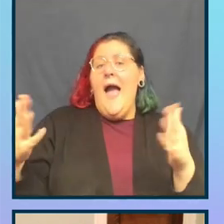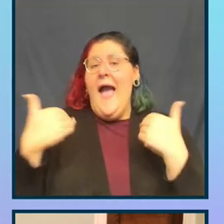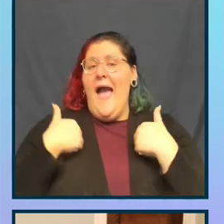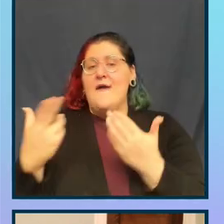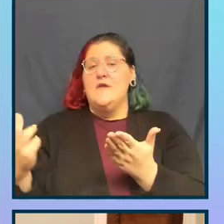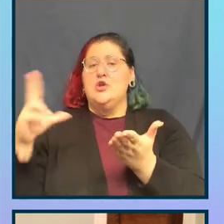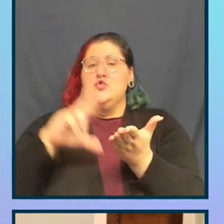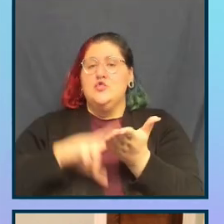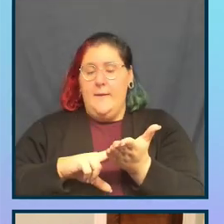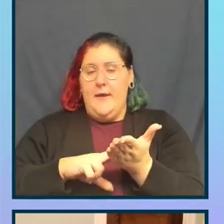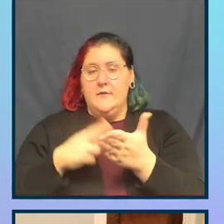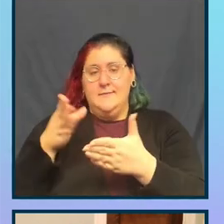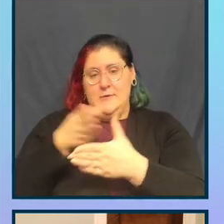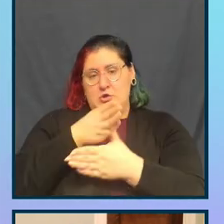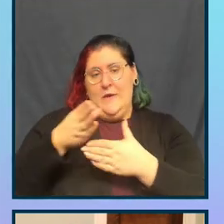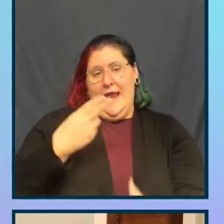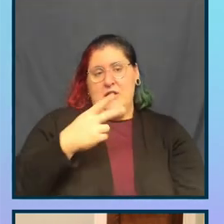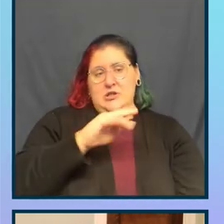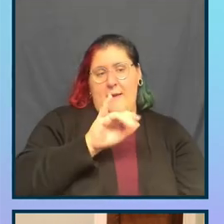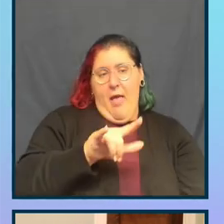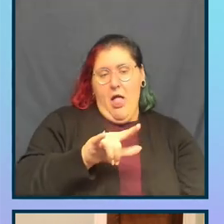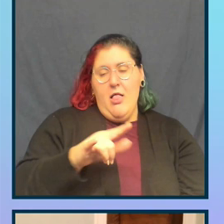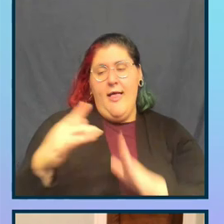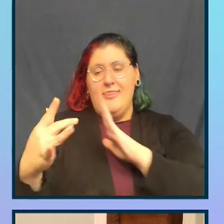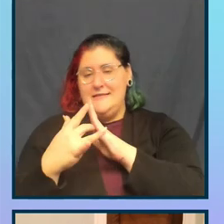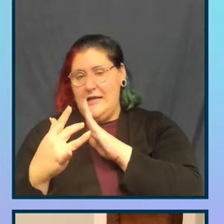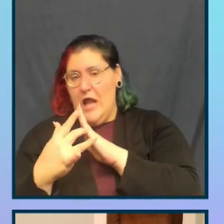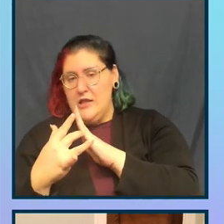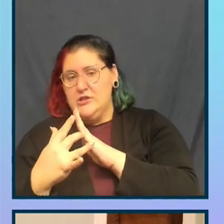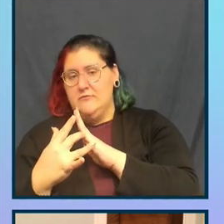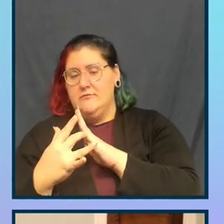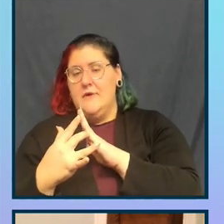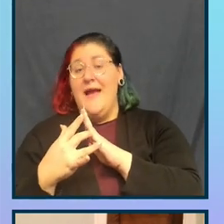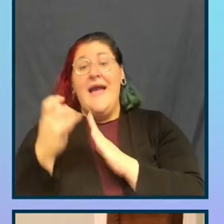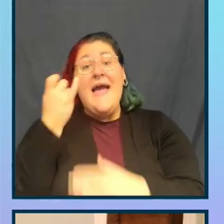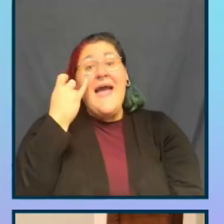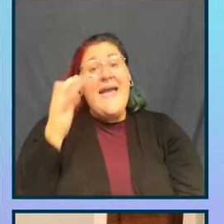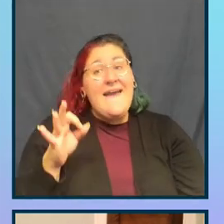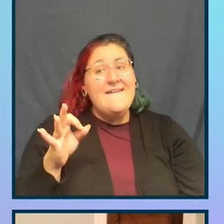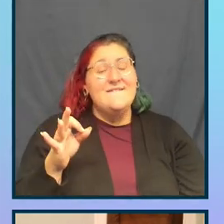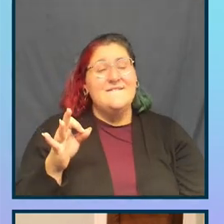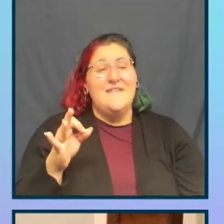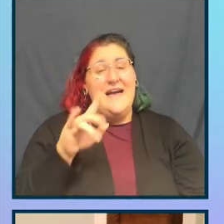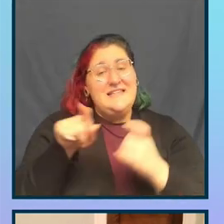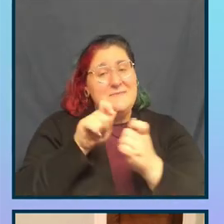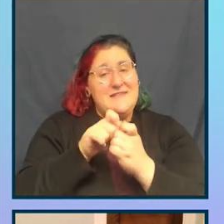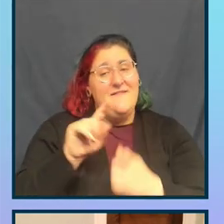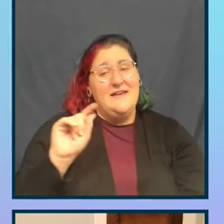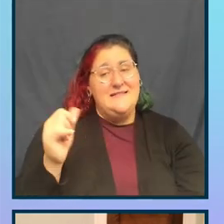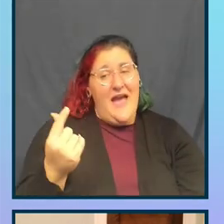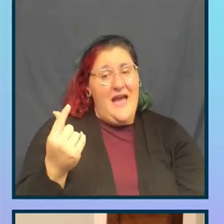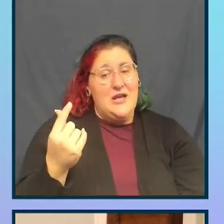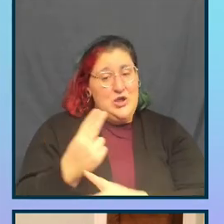technologies interpreting HTML that if specific tags are used, they are meant to convey a specific meaning or